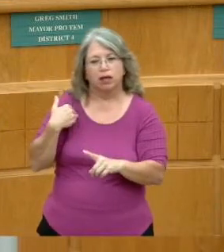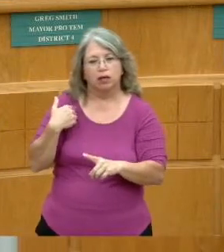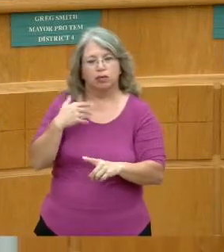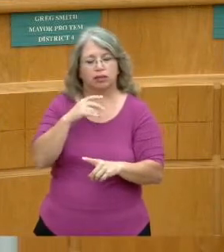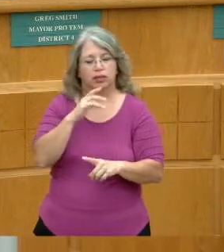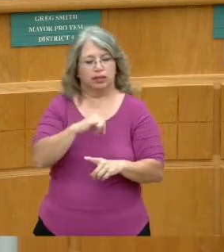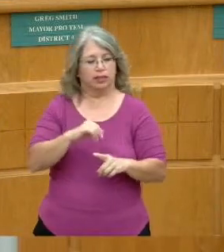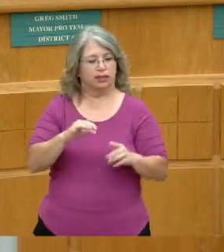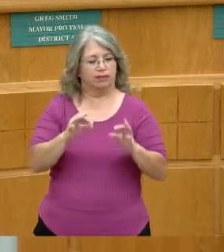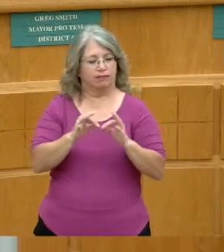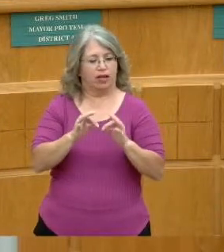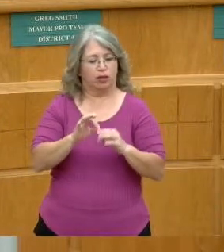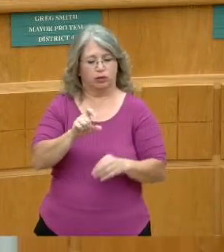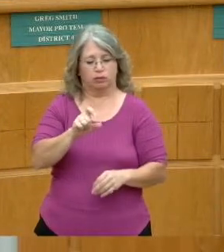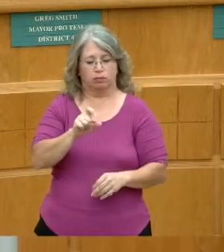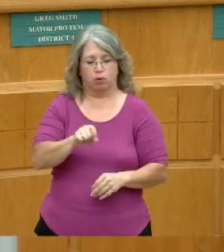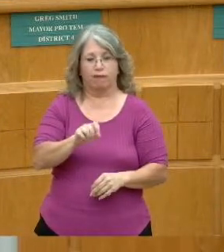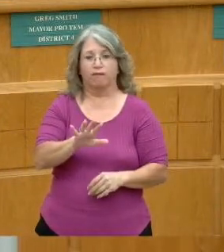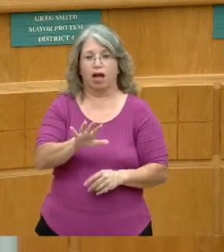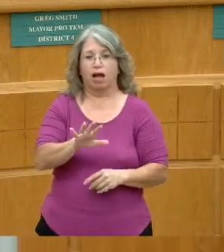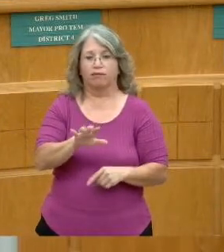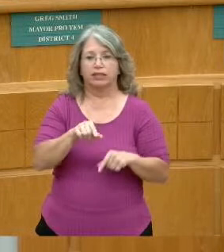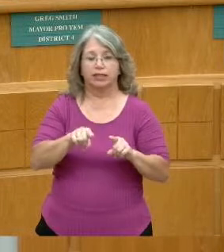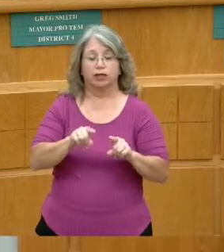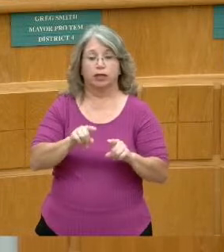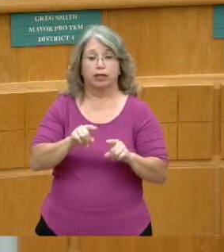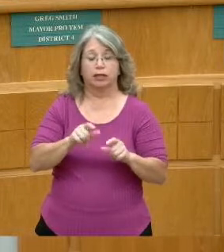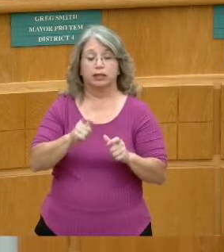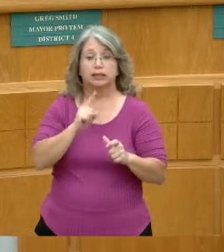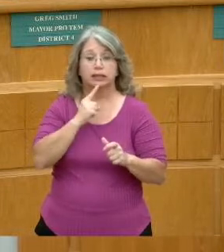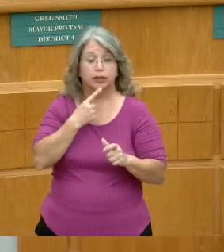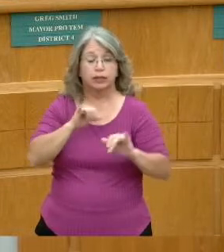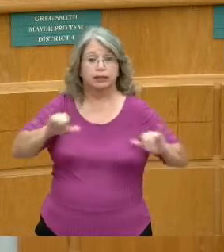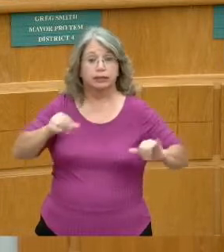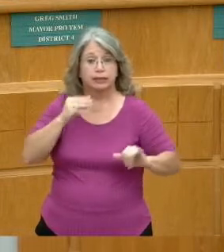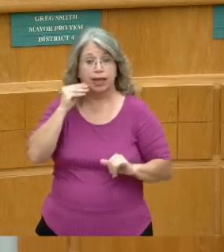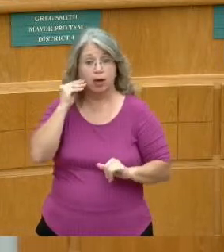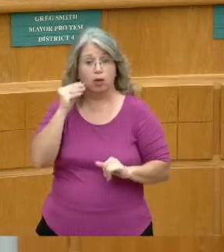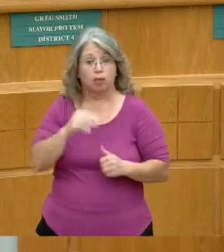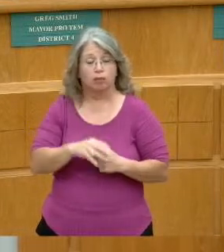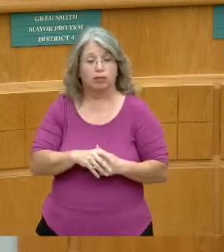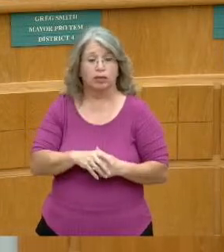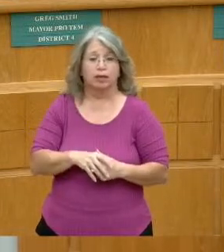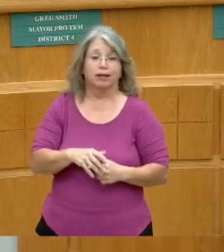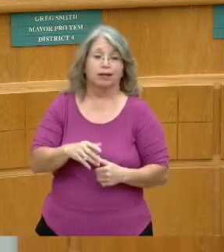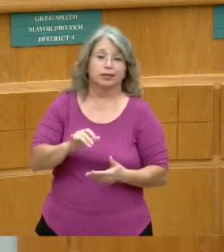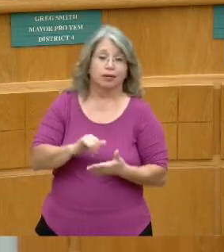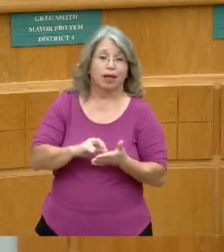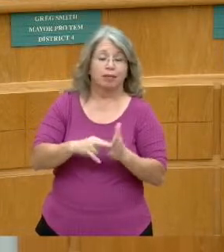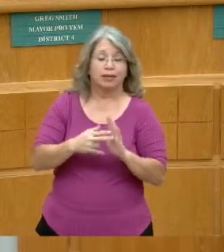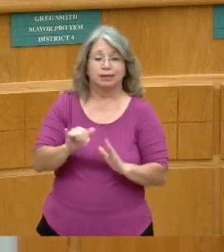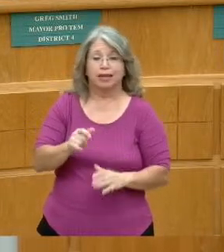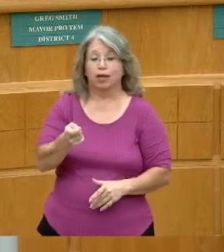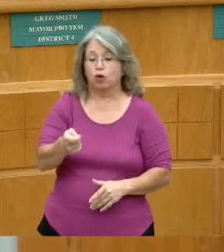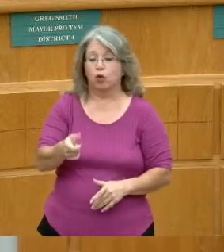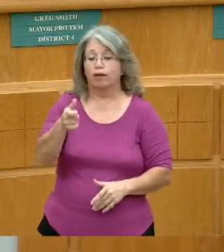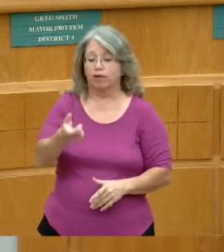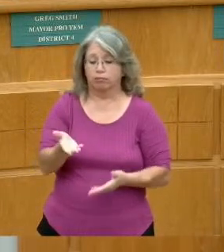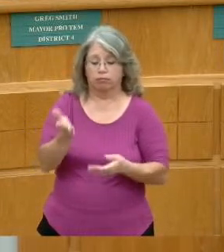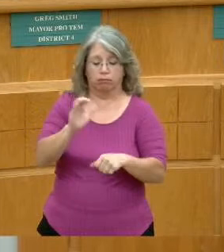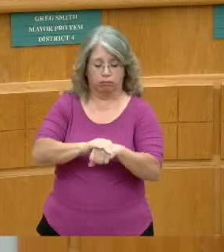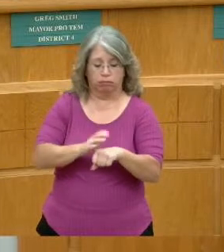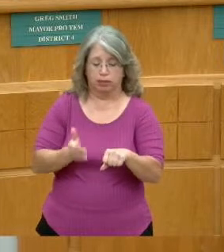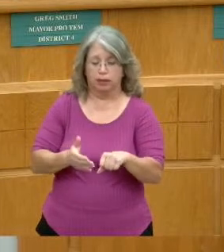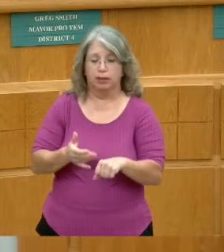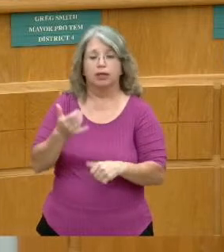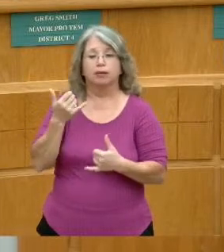of the stay-at-home, and I said it was like a coin flip. Well, now it's like a dice roll. If you roll dice and you get anything other than a 2, a